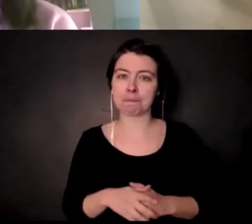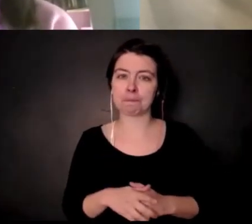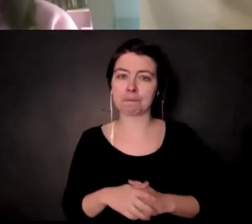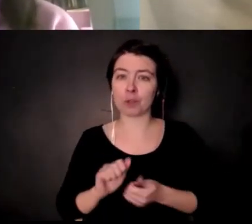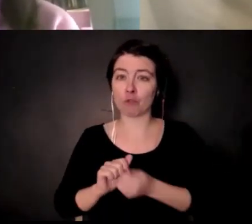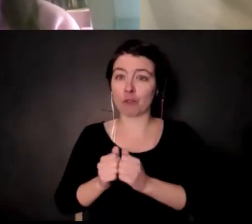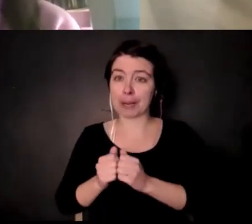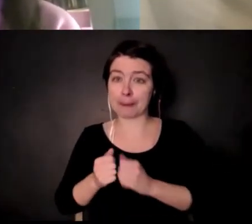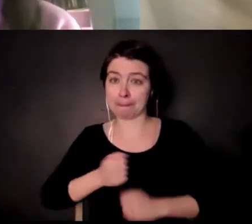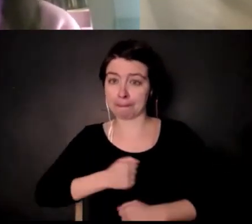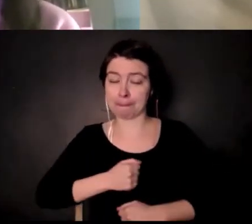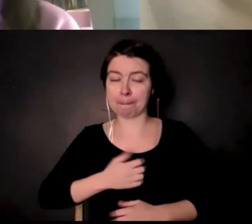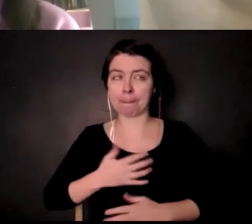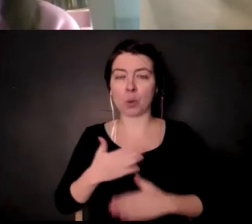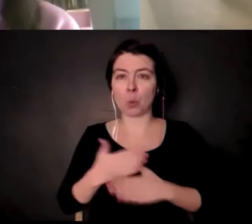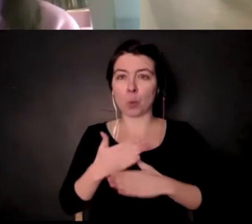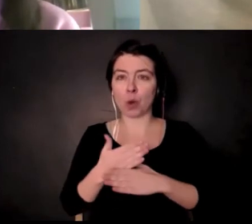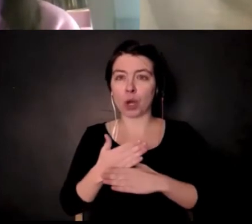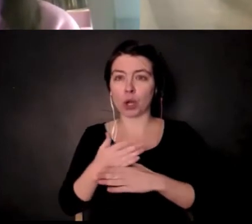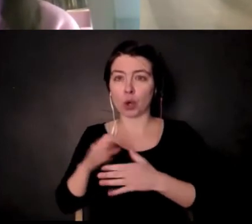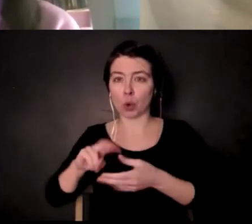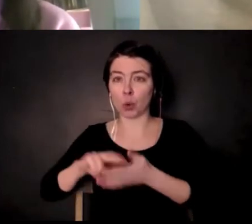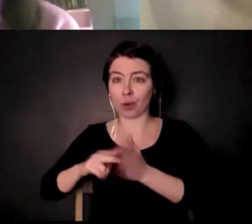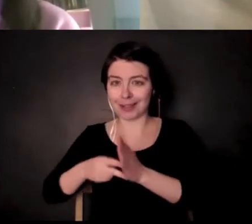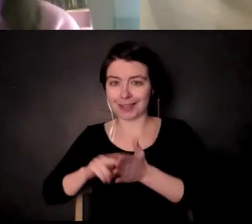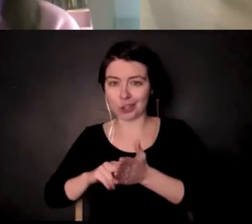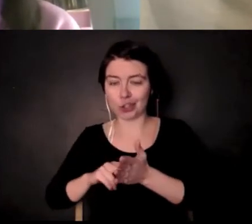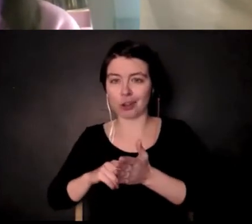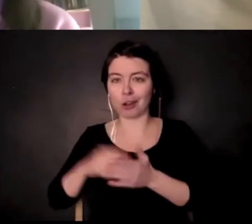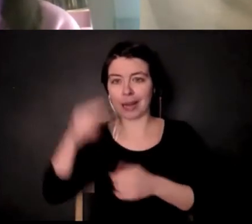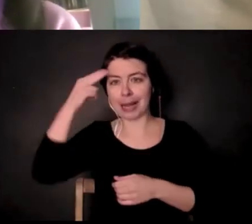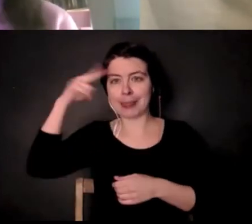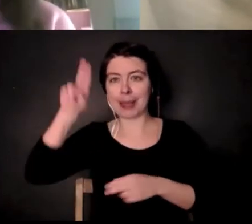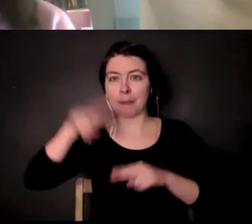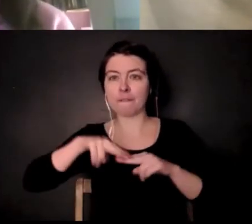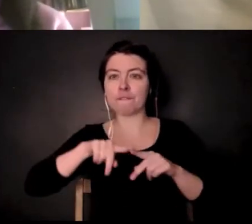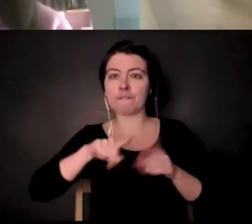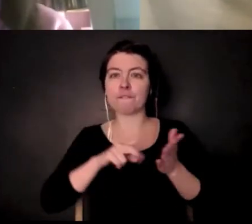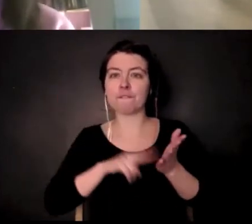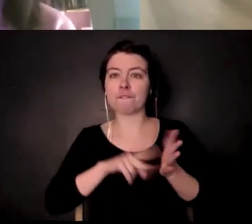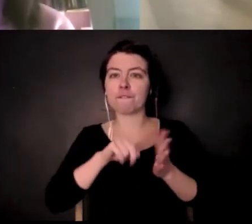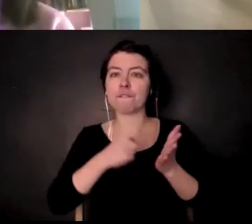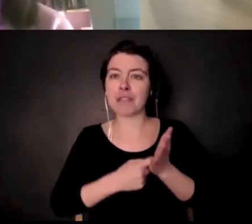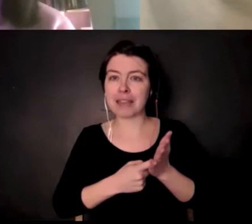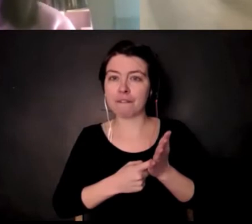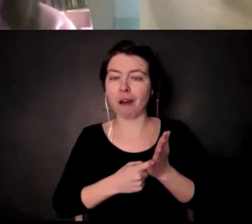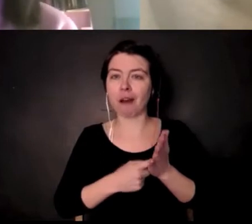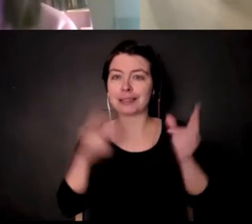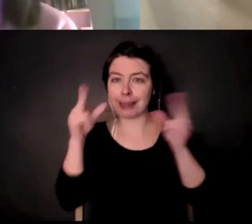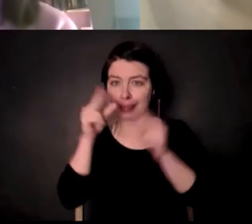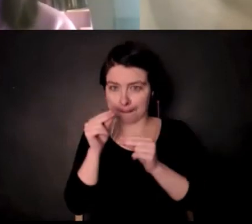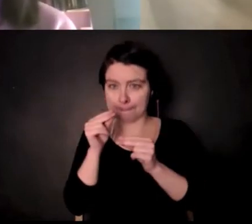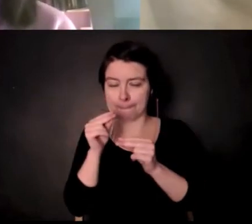And David Harradine is going to be doing another Harsh Light webinar soon,